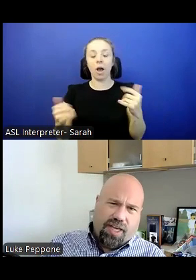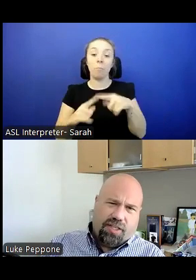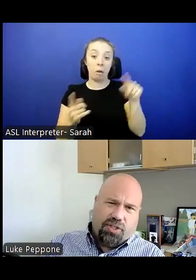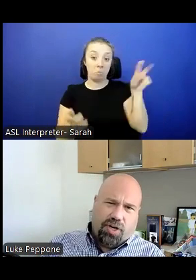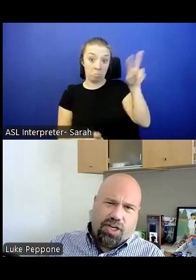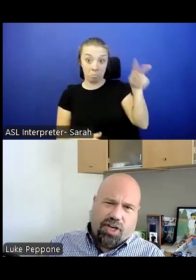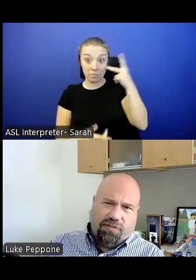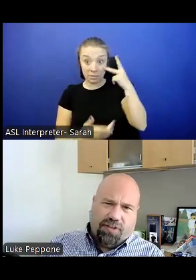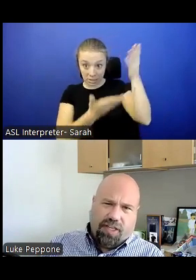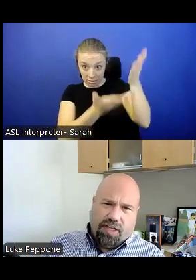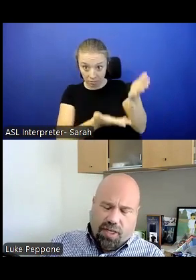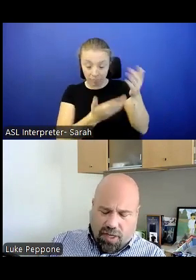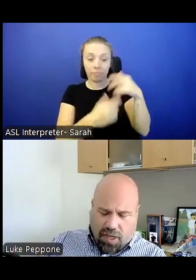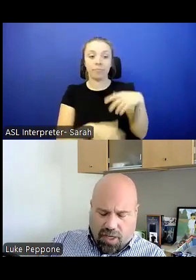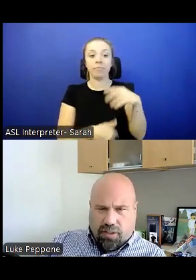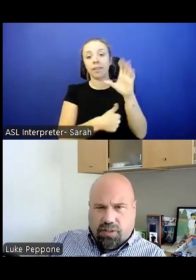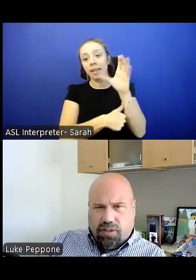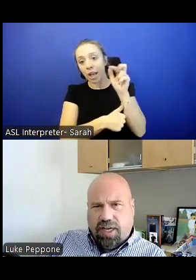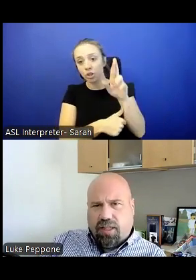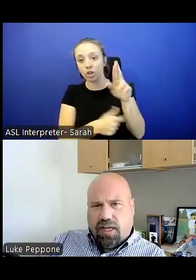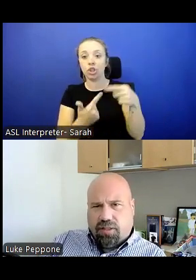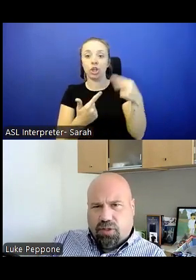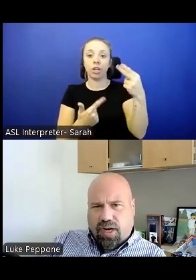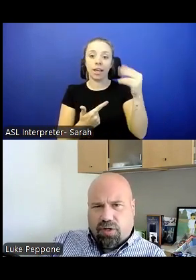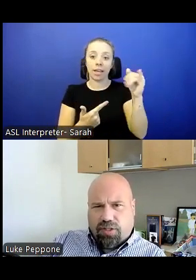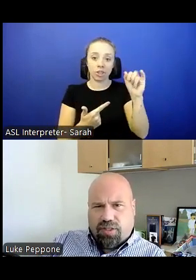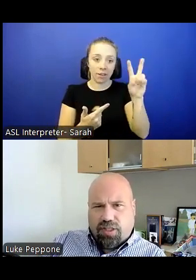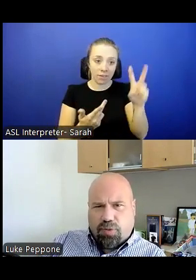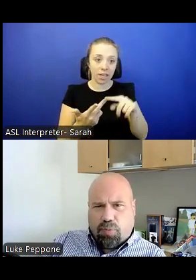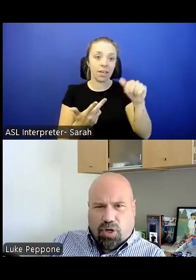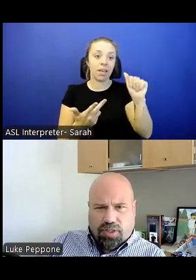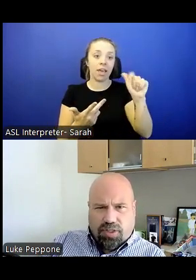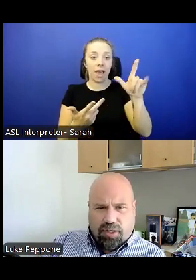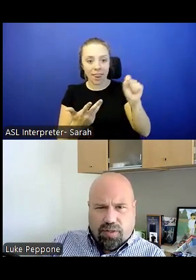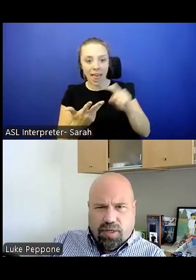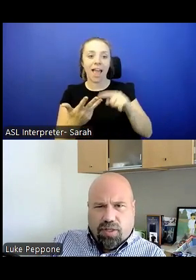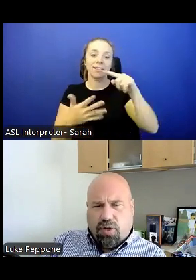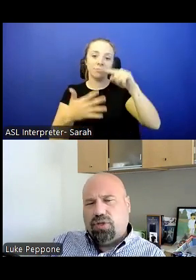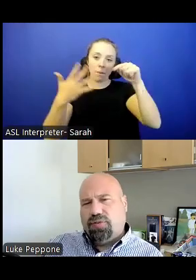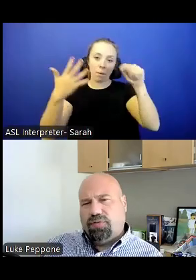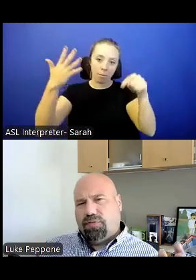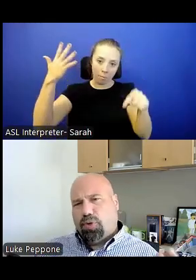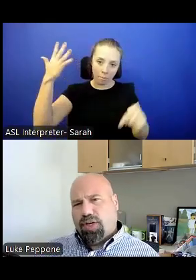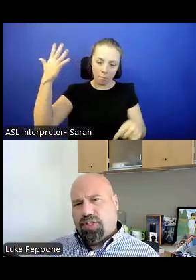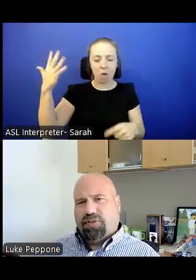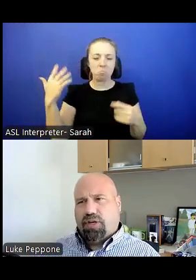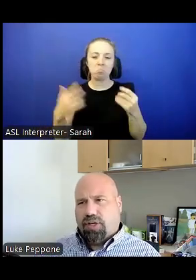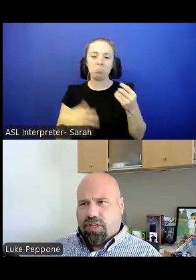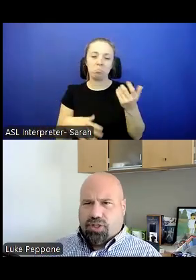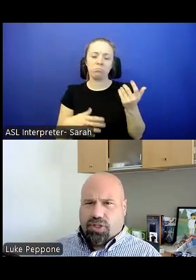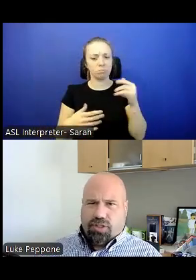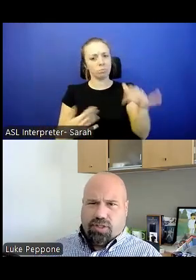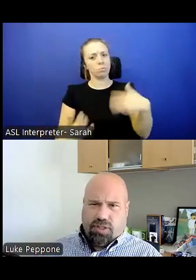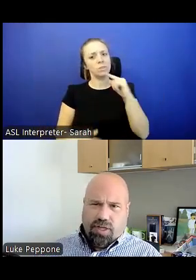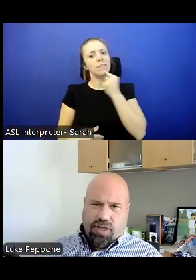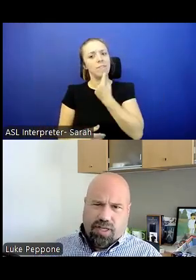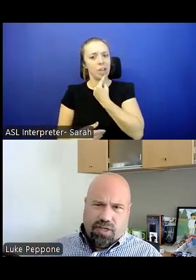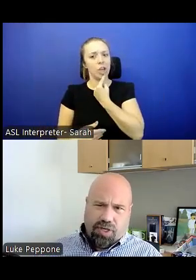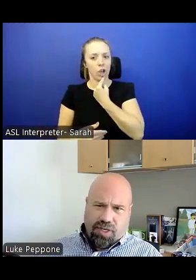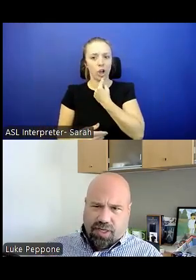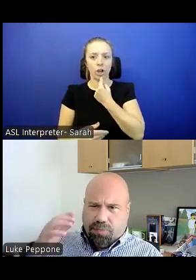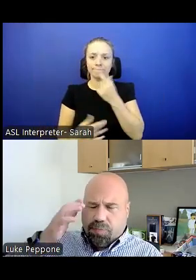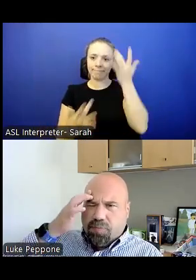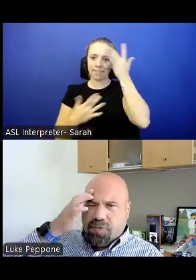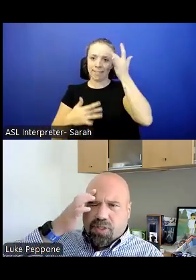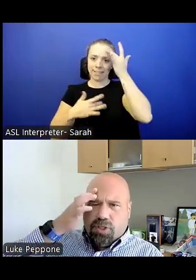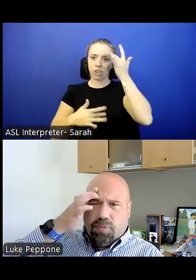see, cancer, HIV, ALS, Lou Gehrig's disease, Parkinson, those are some pretty severe conditions that you